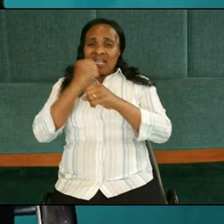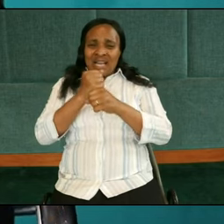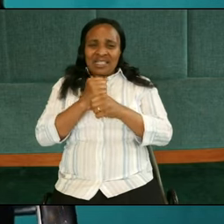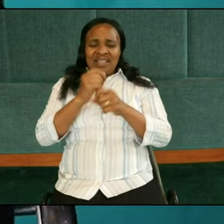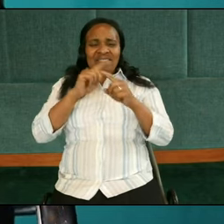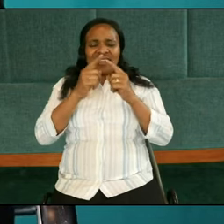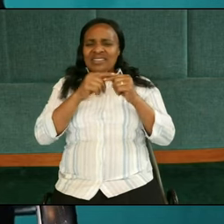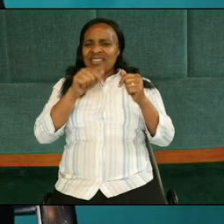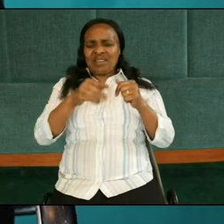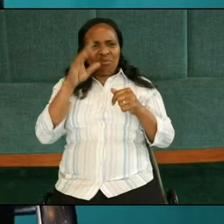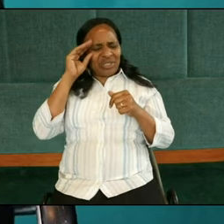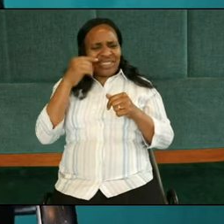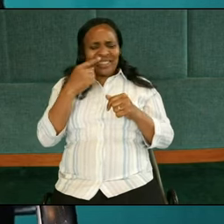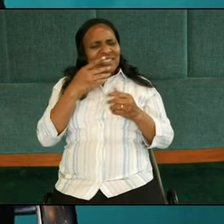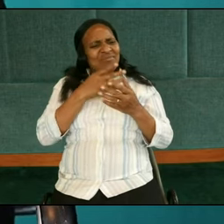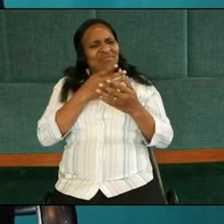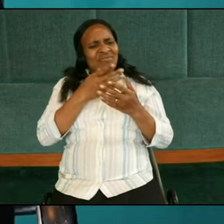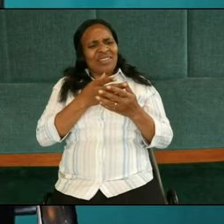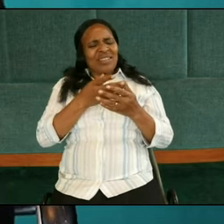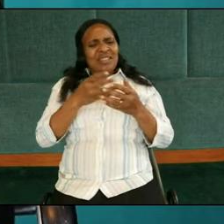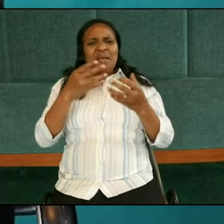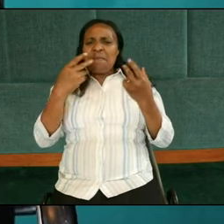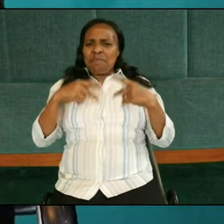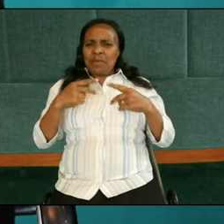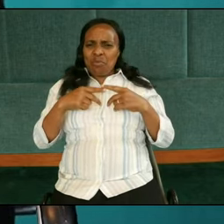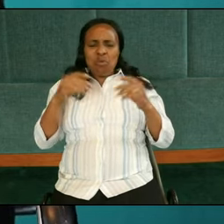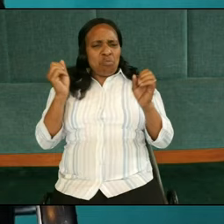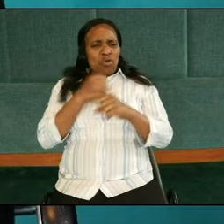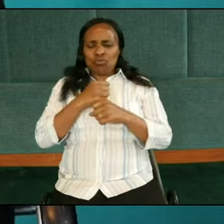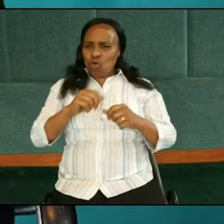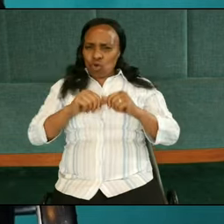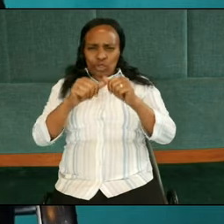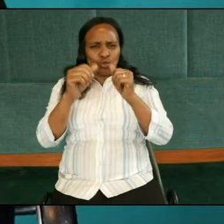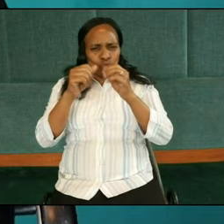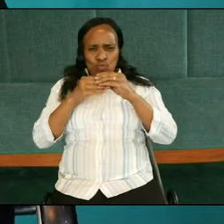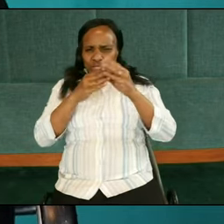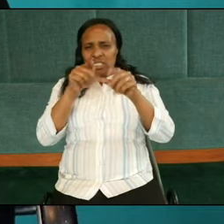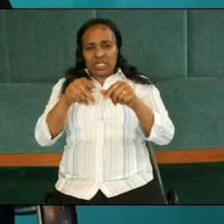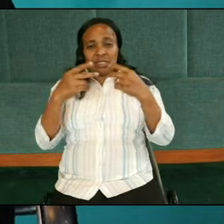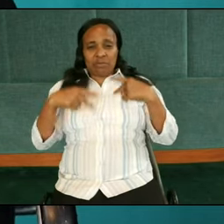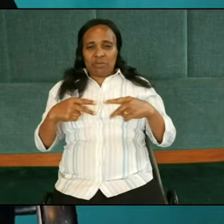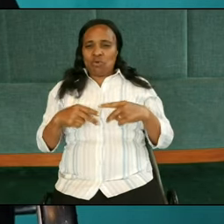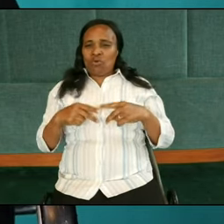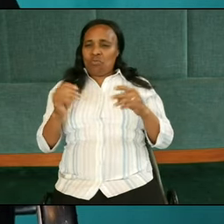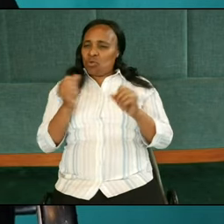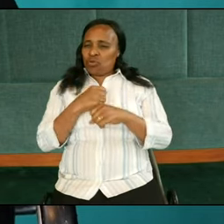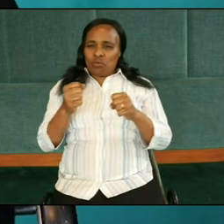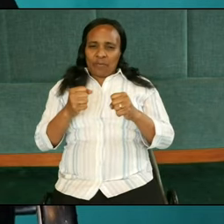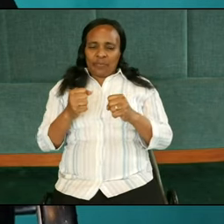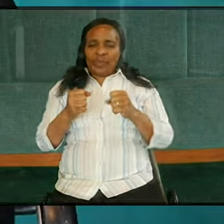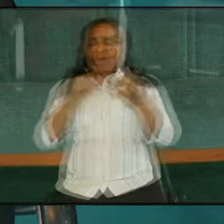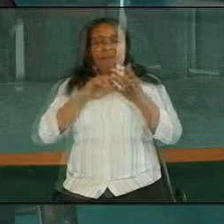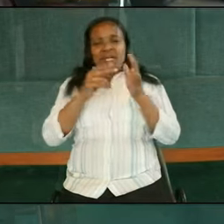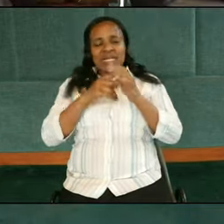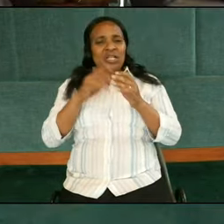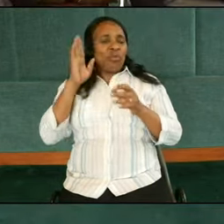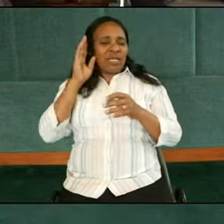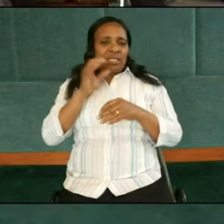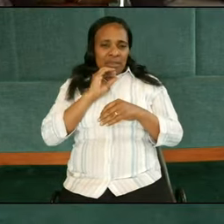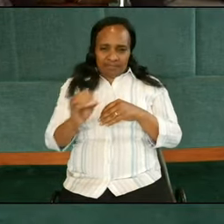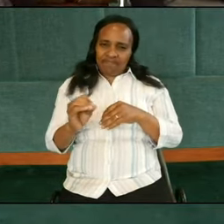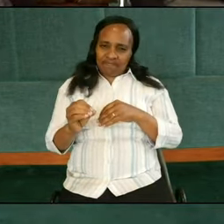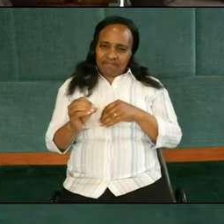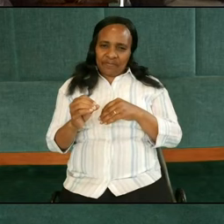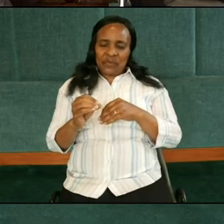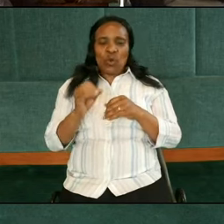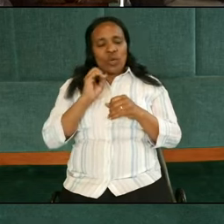this guy is hard-headed. I'm not going to continue with these guys anymore. Yeah. Mm-hmm. Yeah. So it's disobedience, basically. Yeah. Same thing.